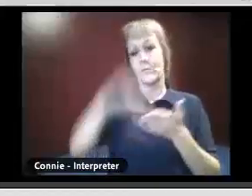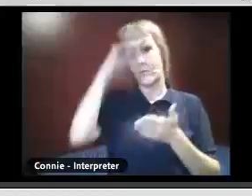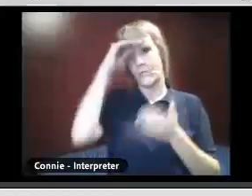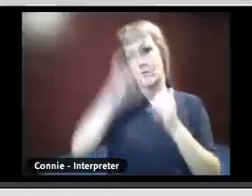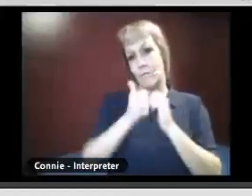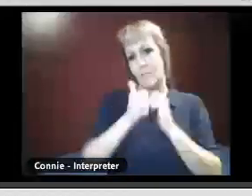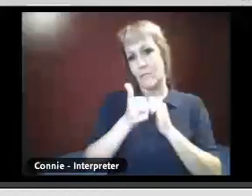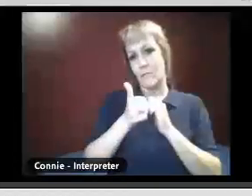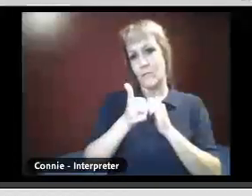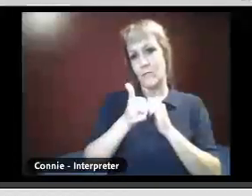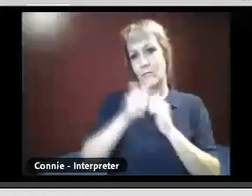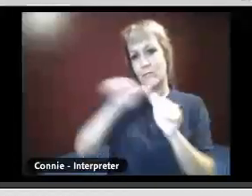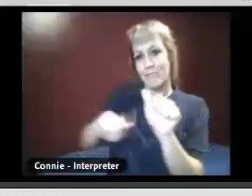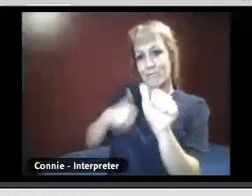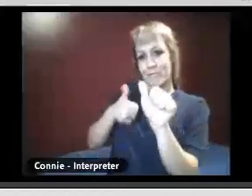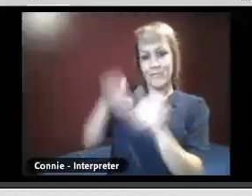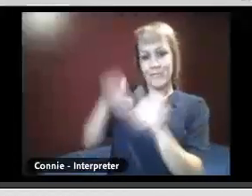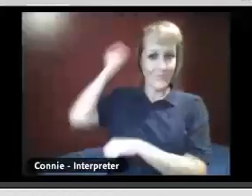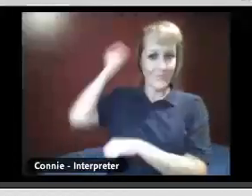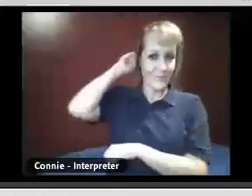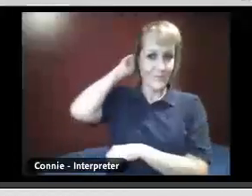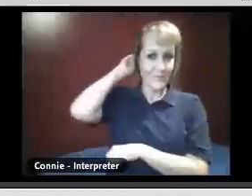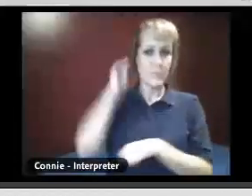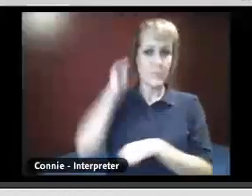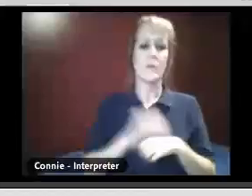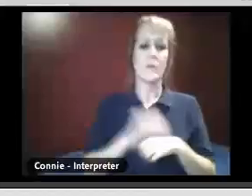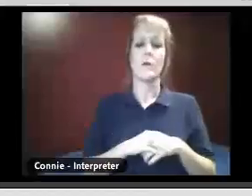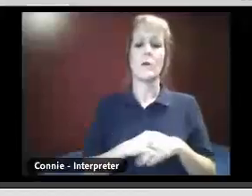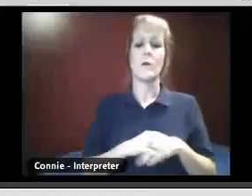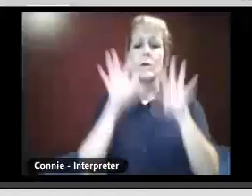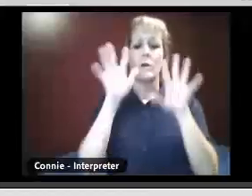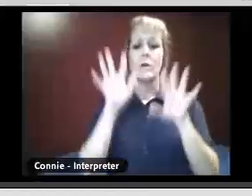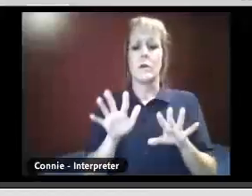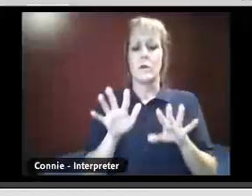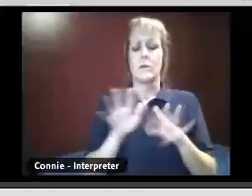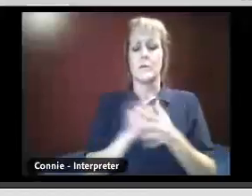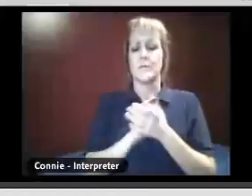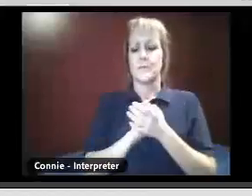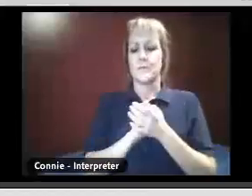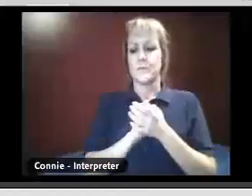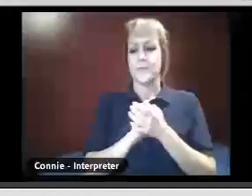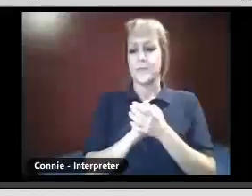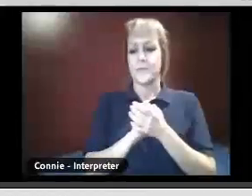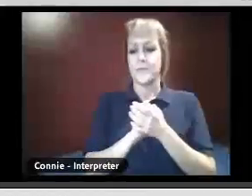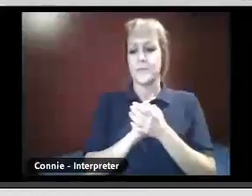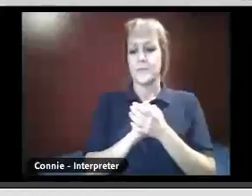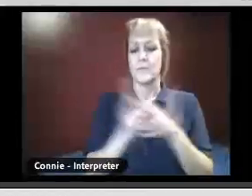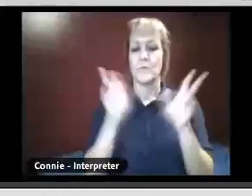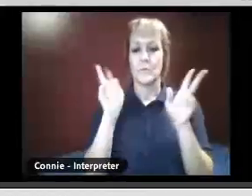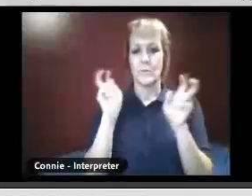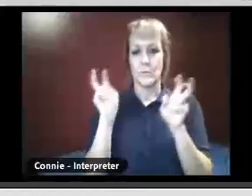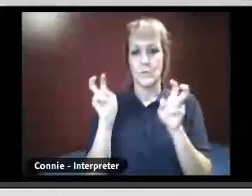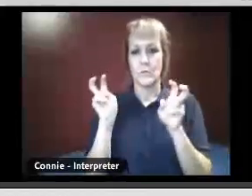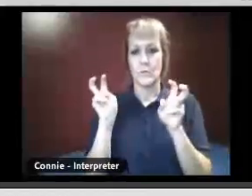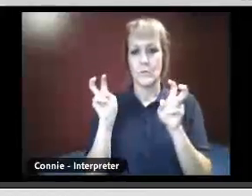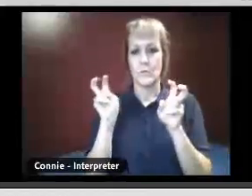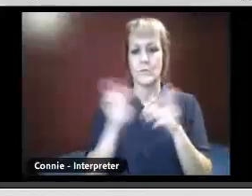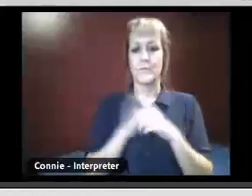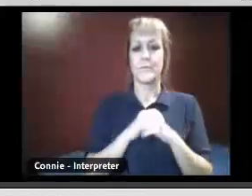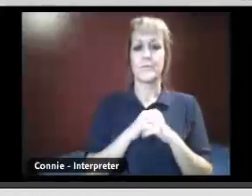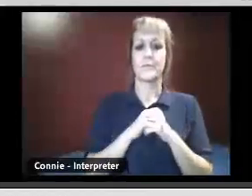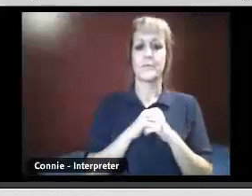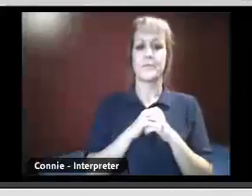the back of our brains. There was a great, and this is a quote that I wanted to kind of wrap up with